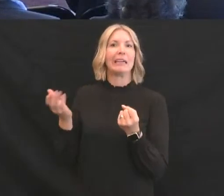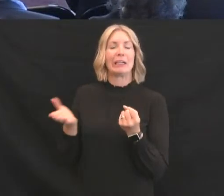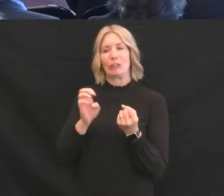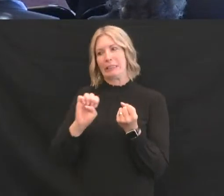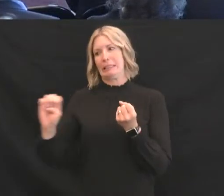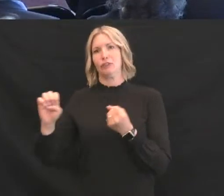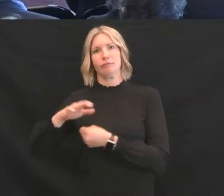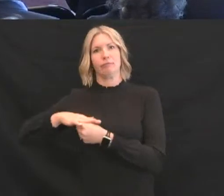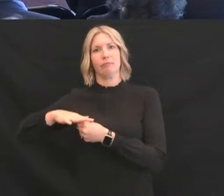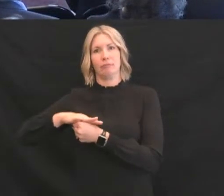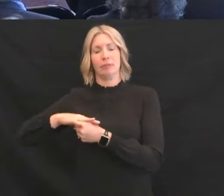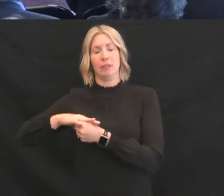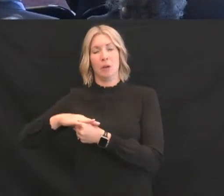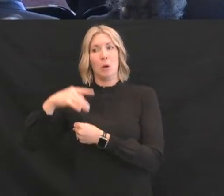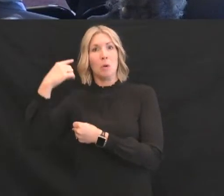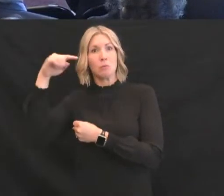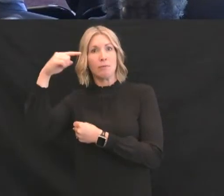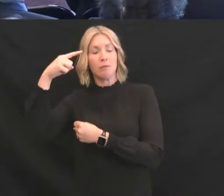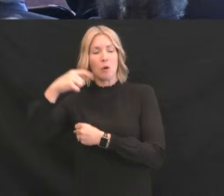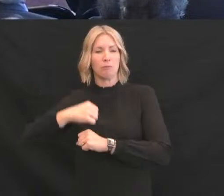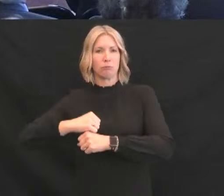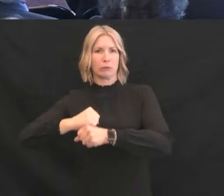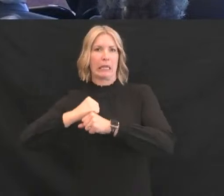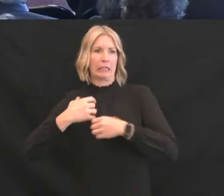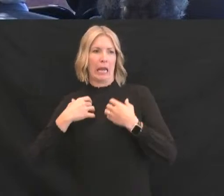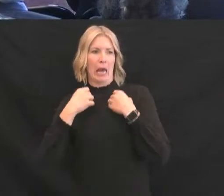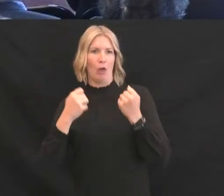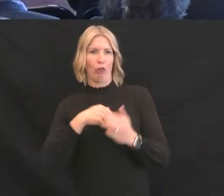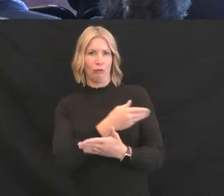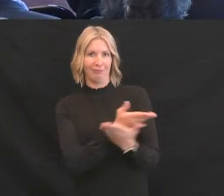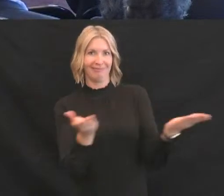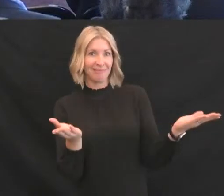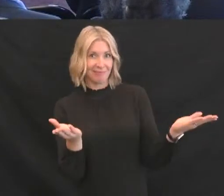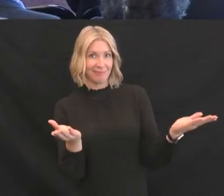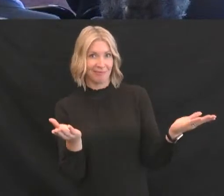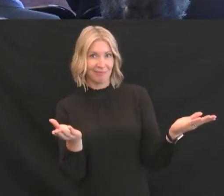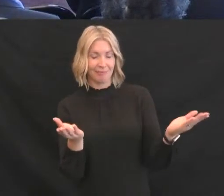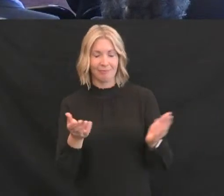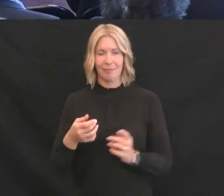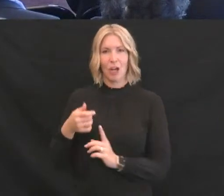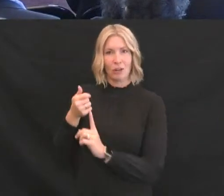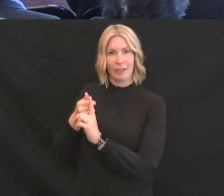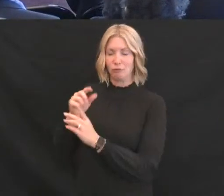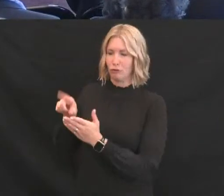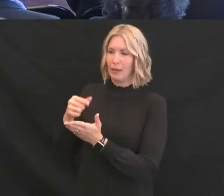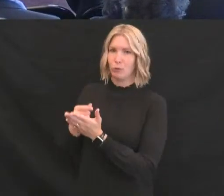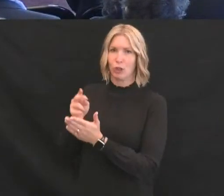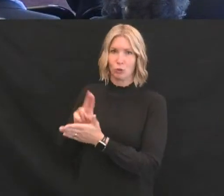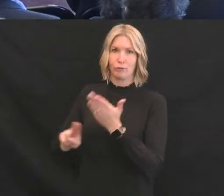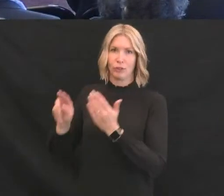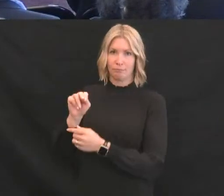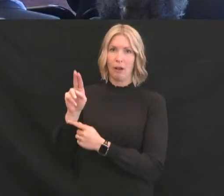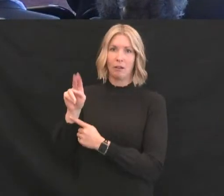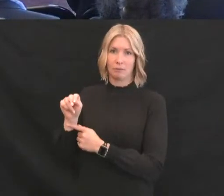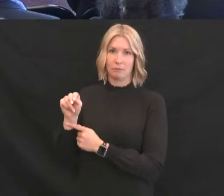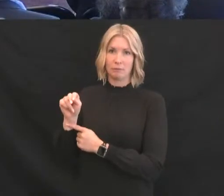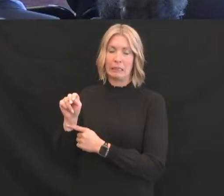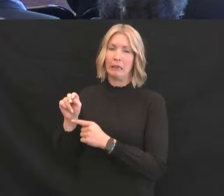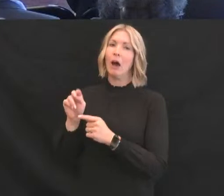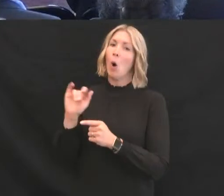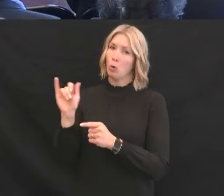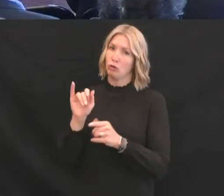protect the health of Newfoundlanders and Labradorians. Dr. Donovan is a graduate of Memorial University and the University of British